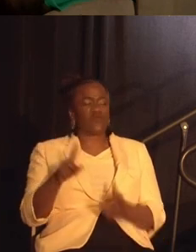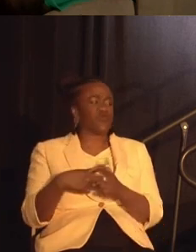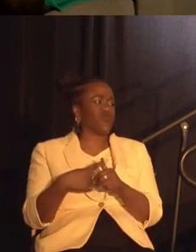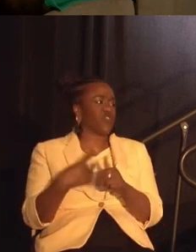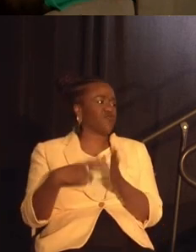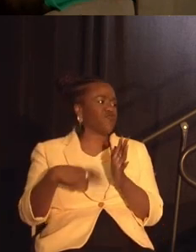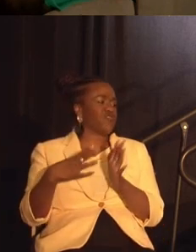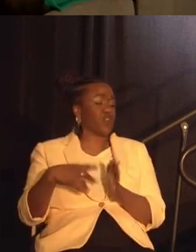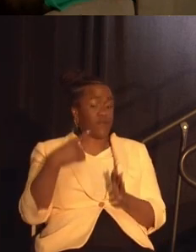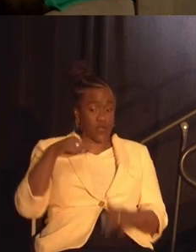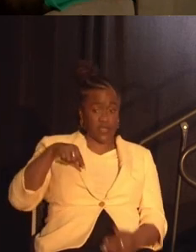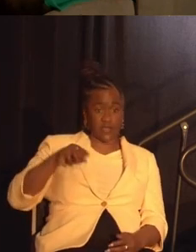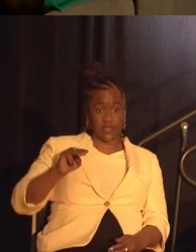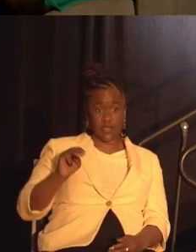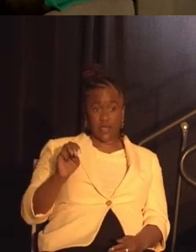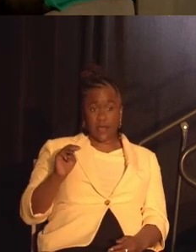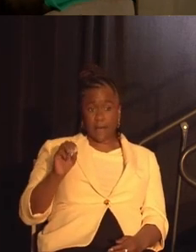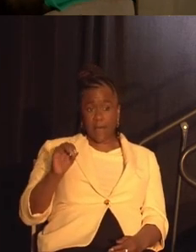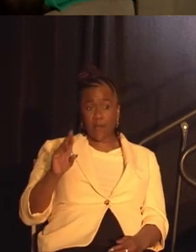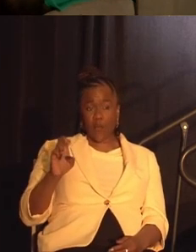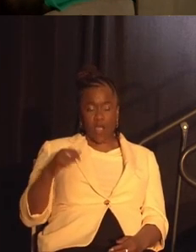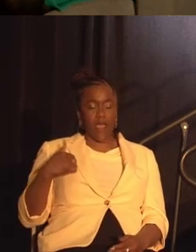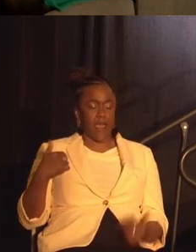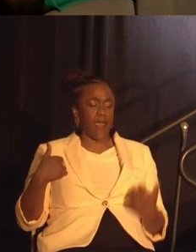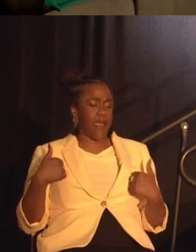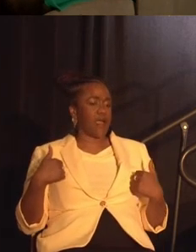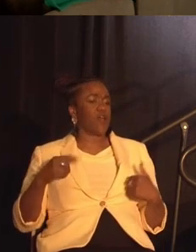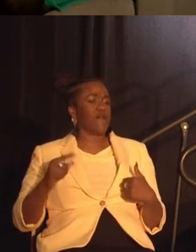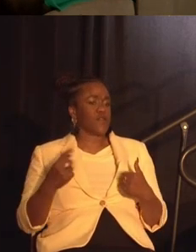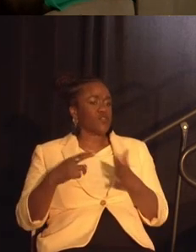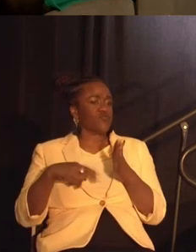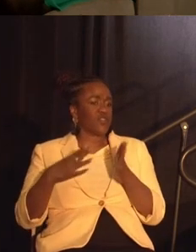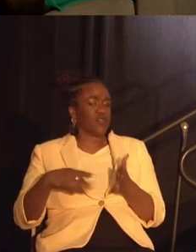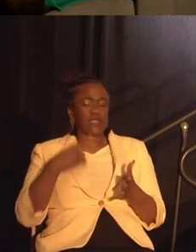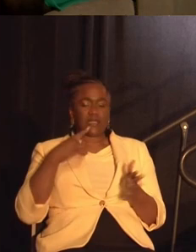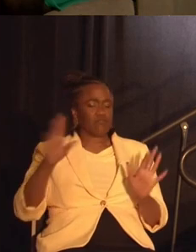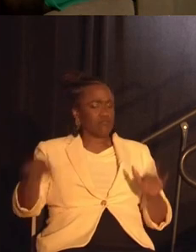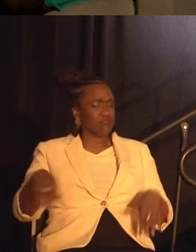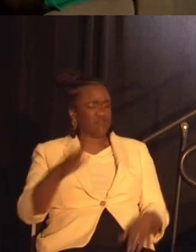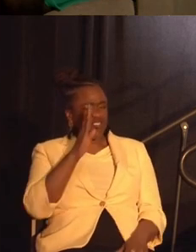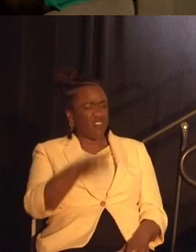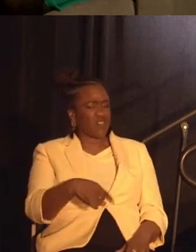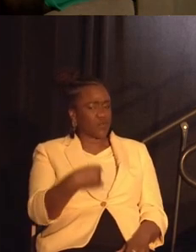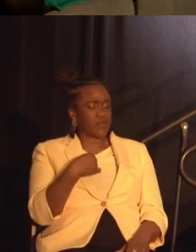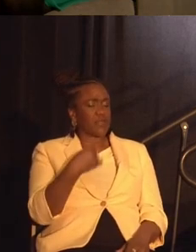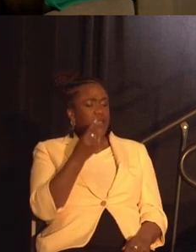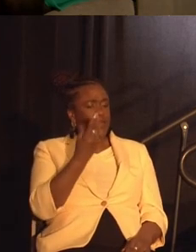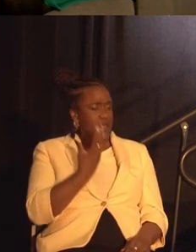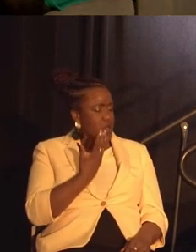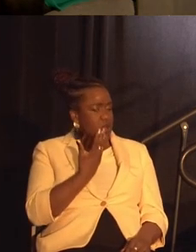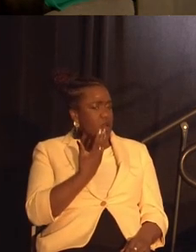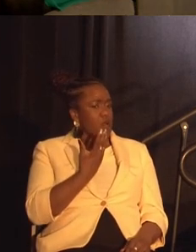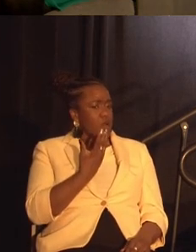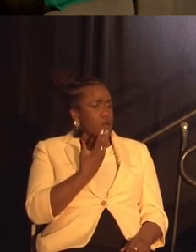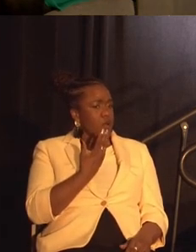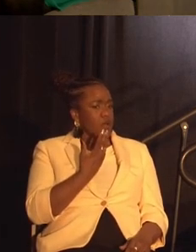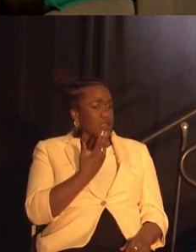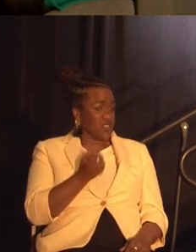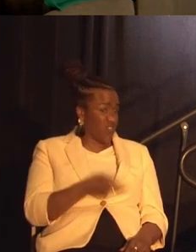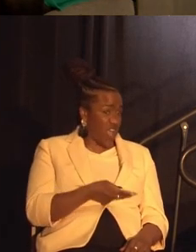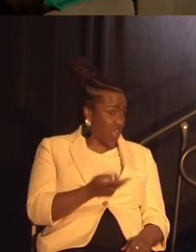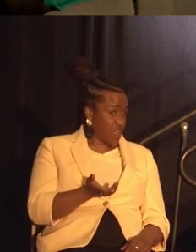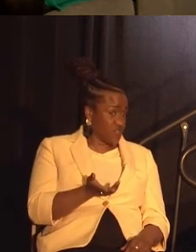particular memoir, I did have first readers who I told just be honest with me, you know, just like tell me this is